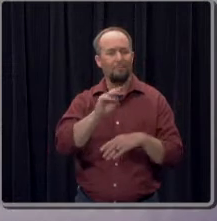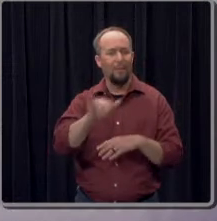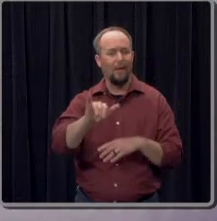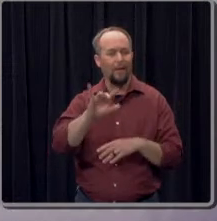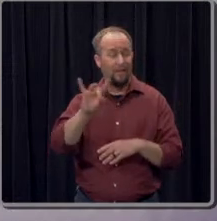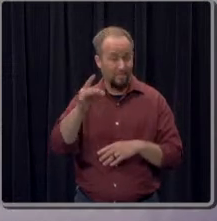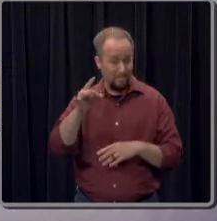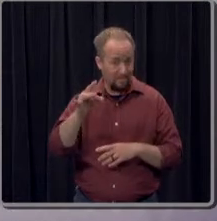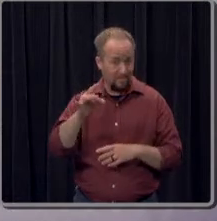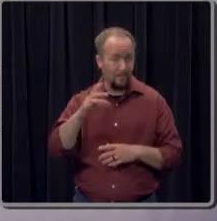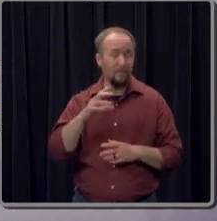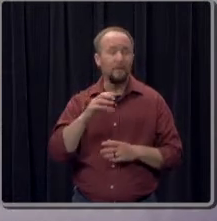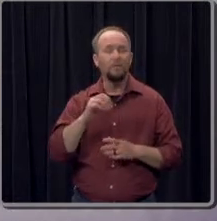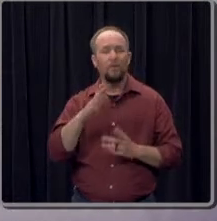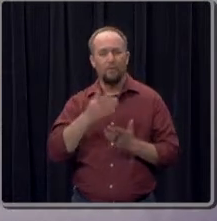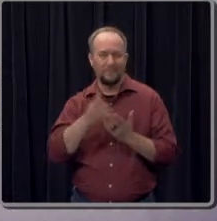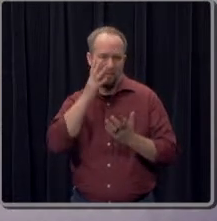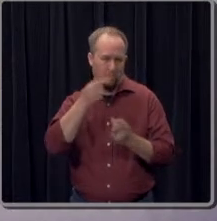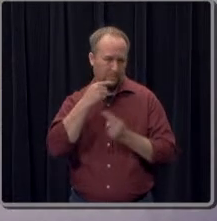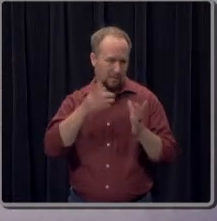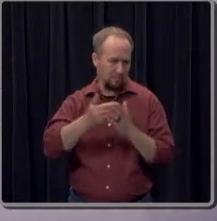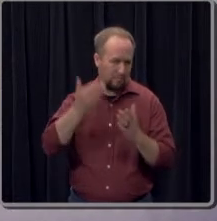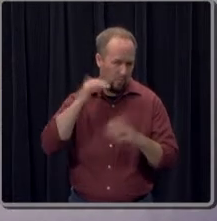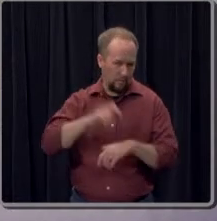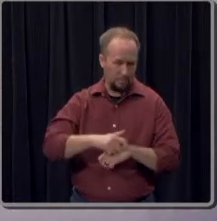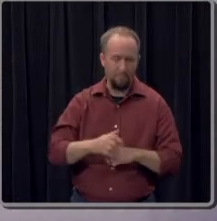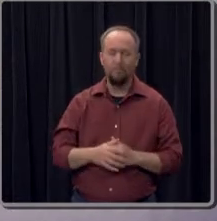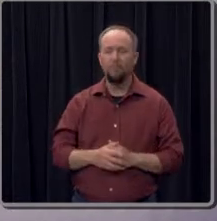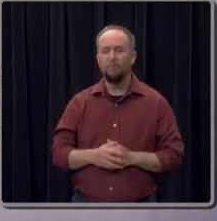these interventions will be announced before then.